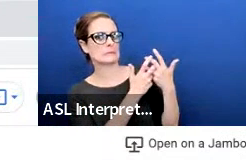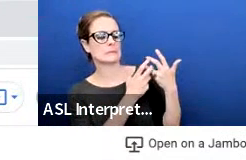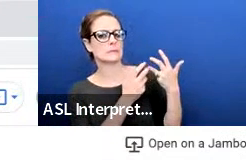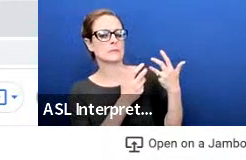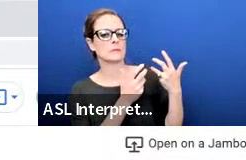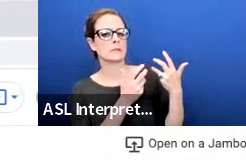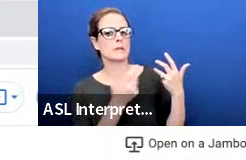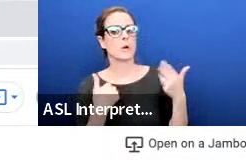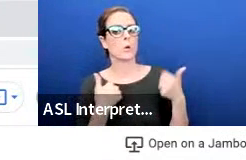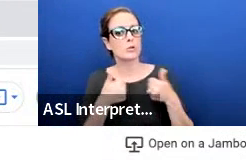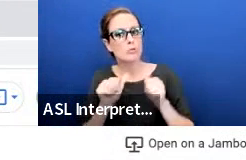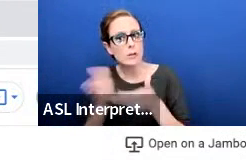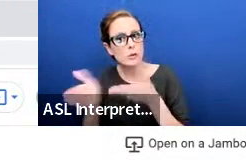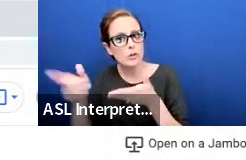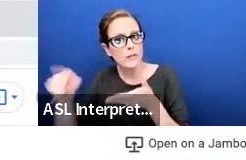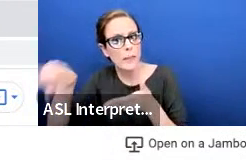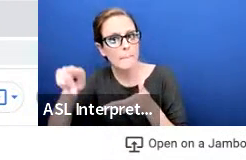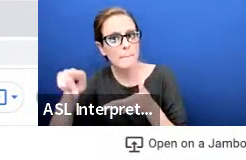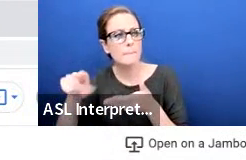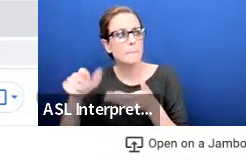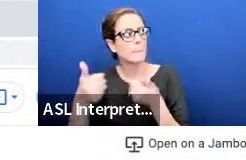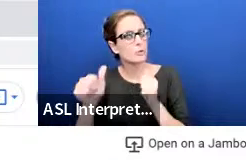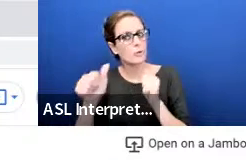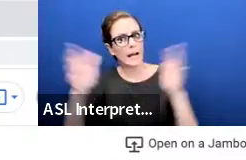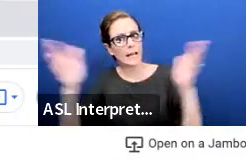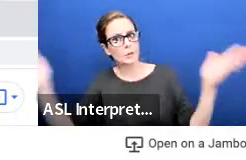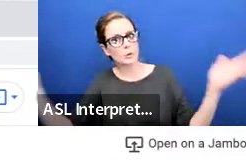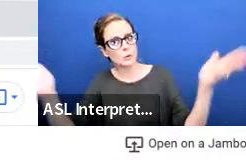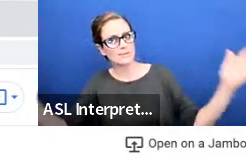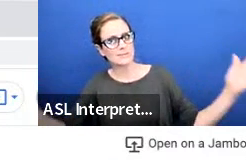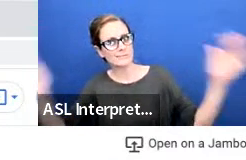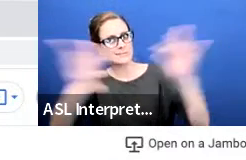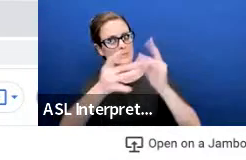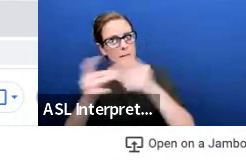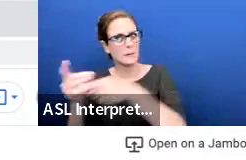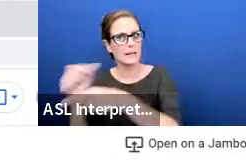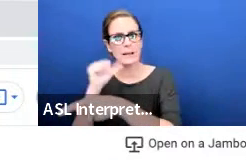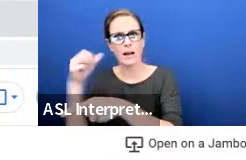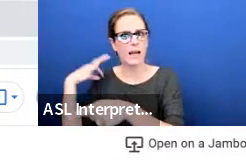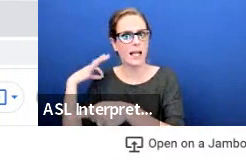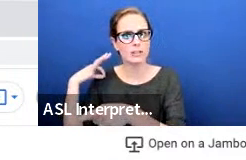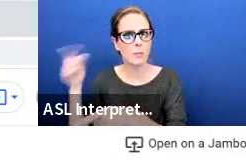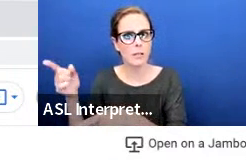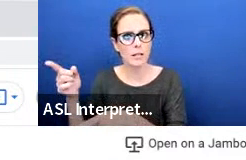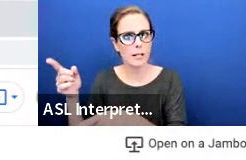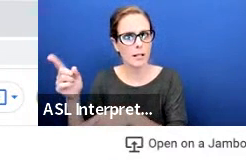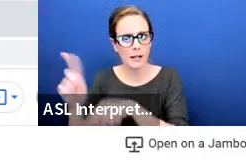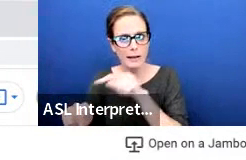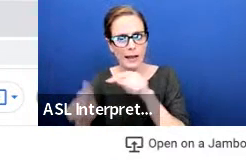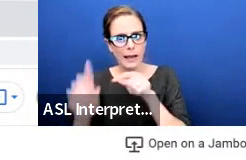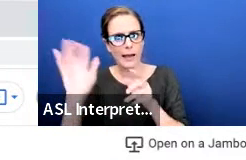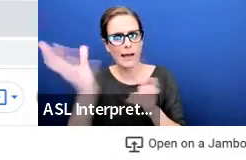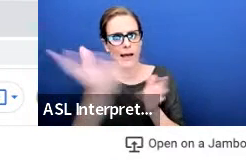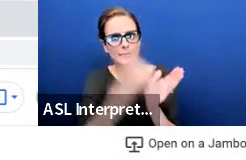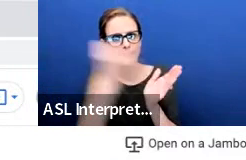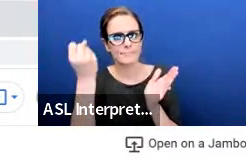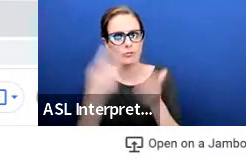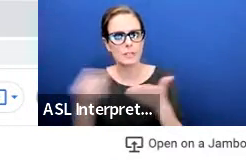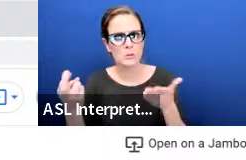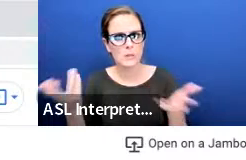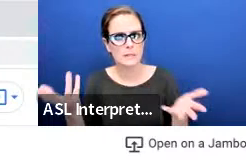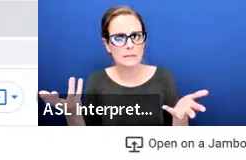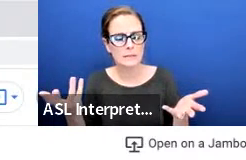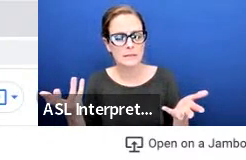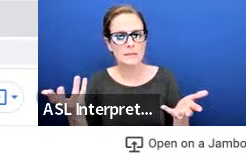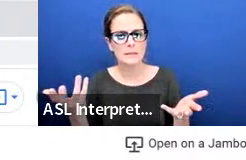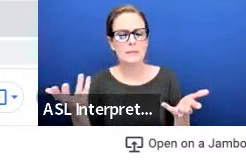to connect to are not able to eligible. So I think like for that, I could say like, it's like, yes, there's